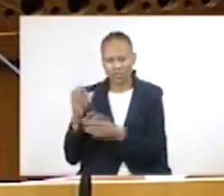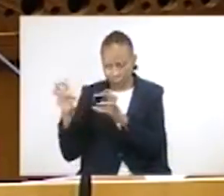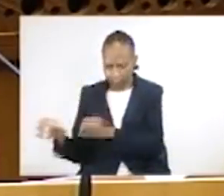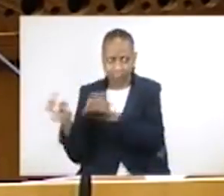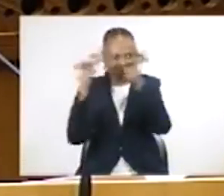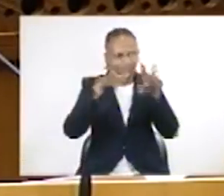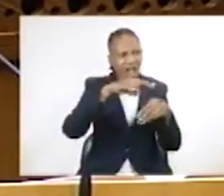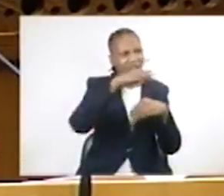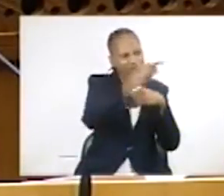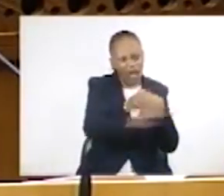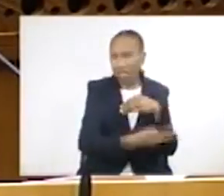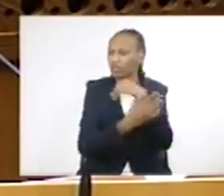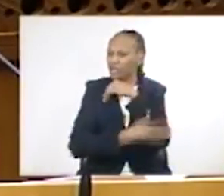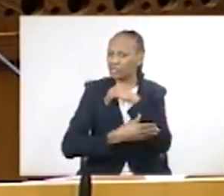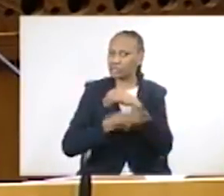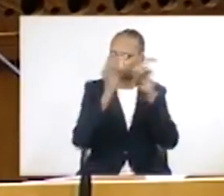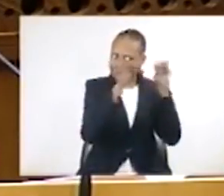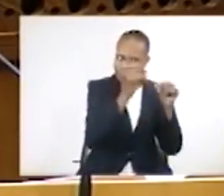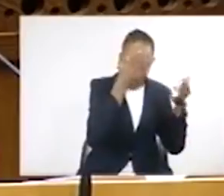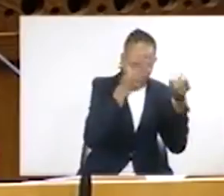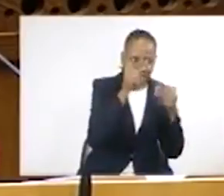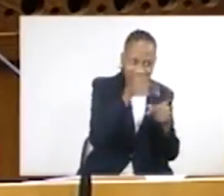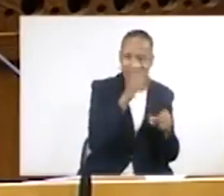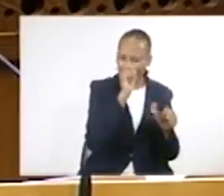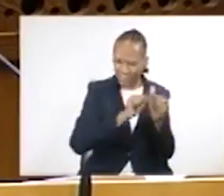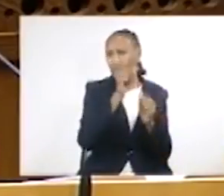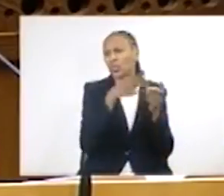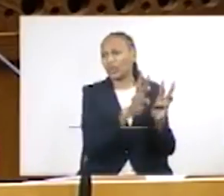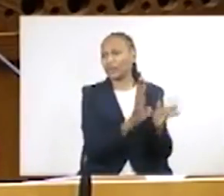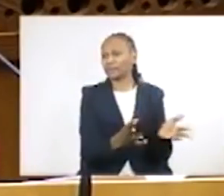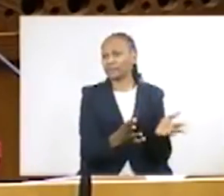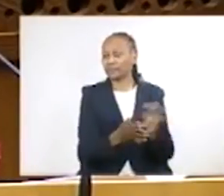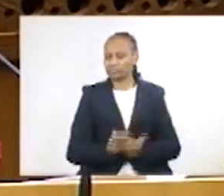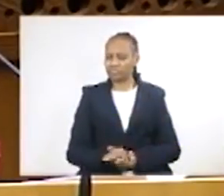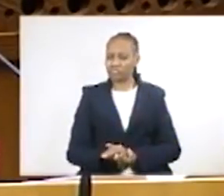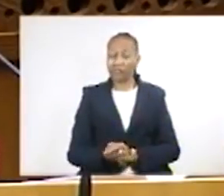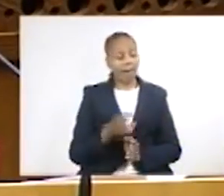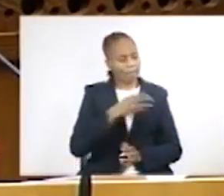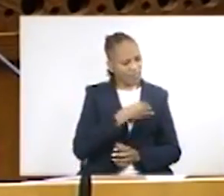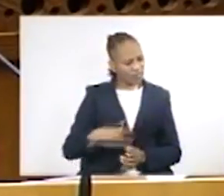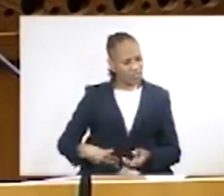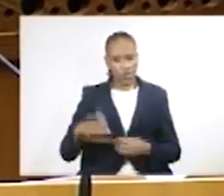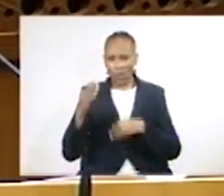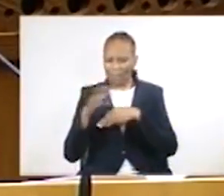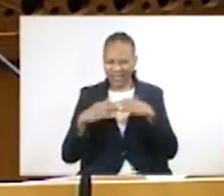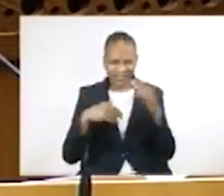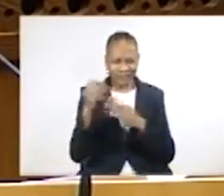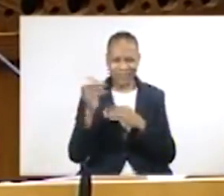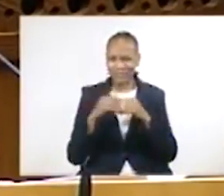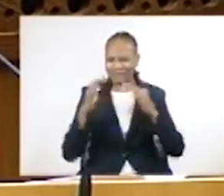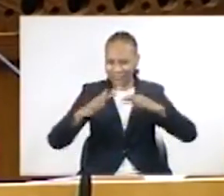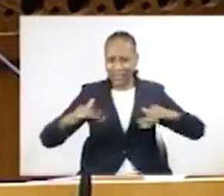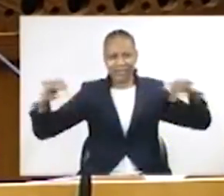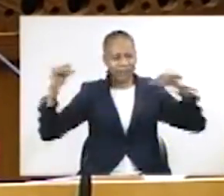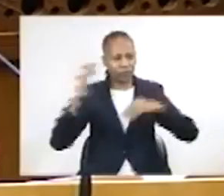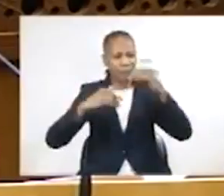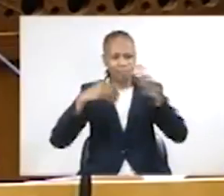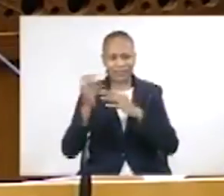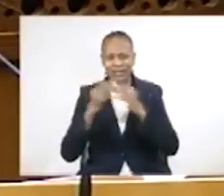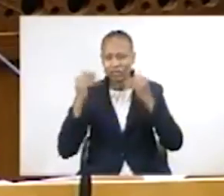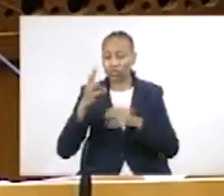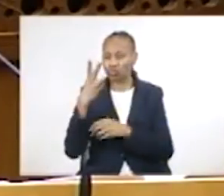only 350 people. We need to engage, Mr. President, in a deliberate program